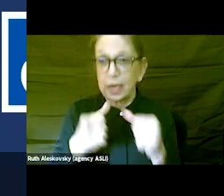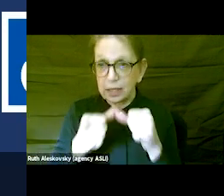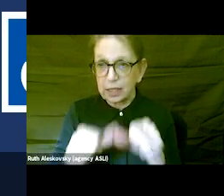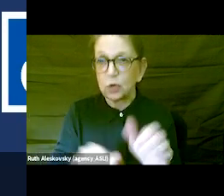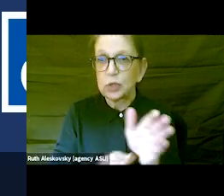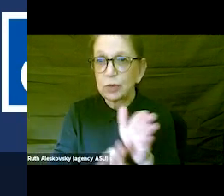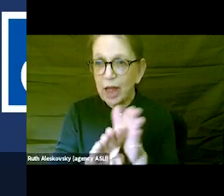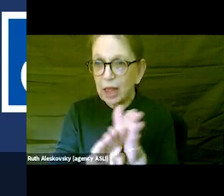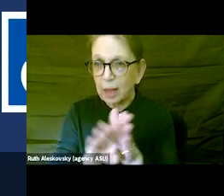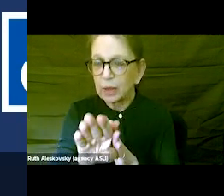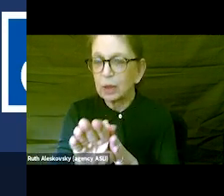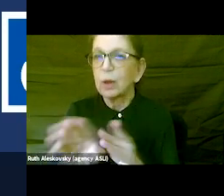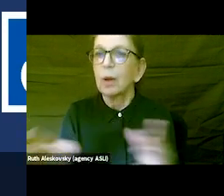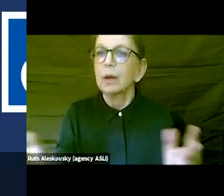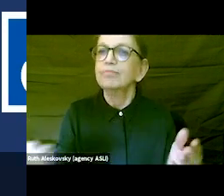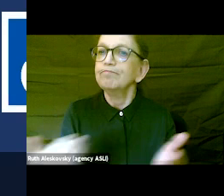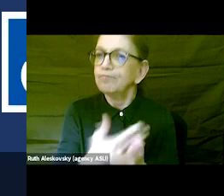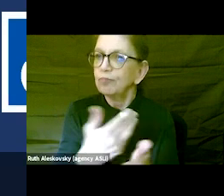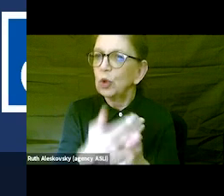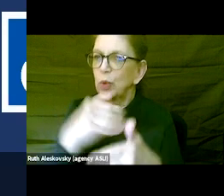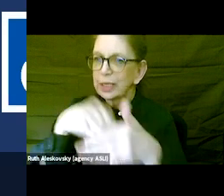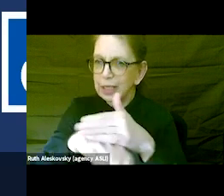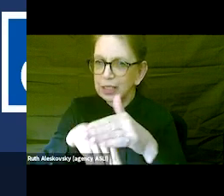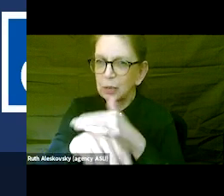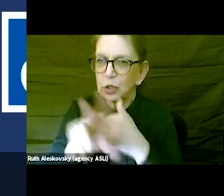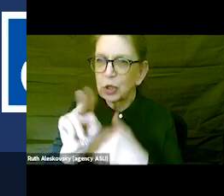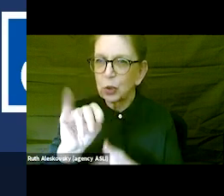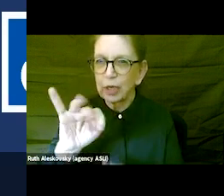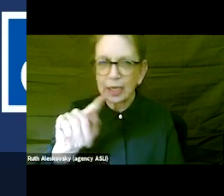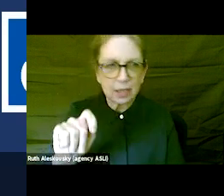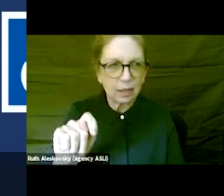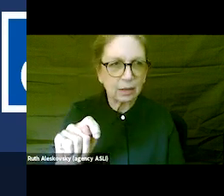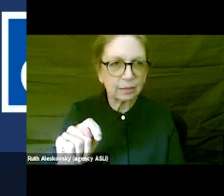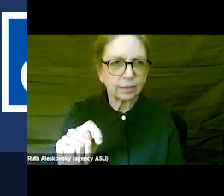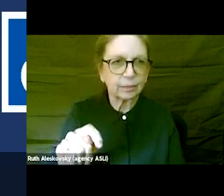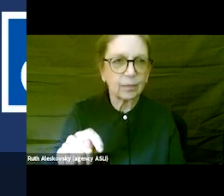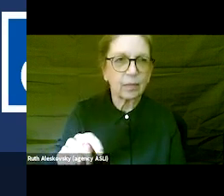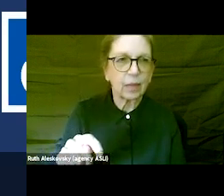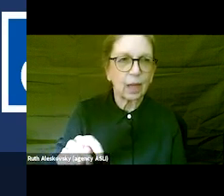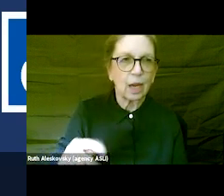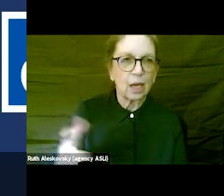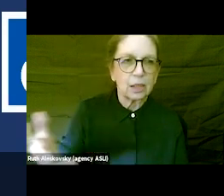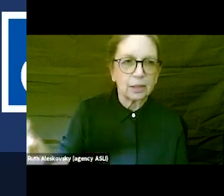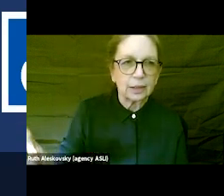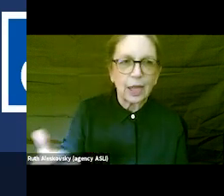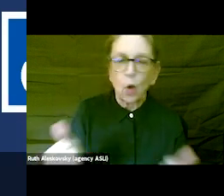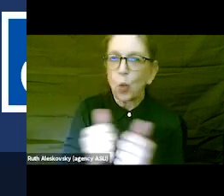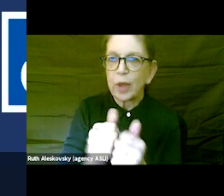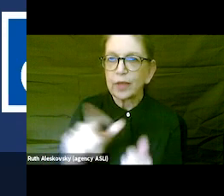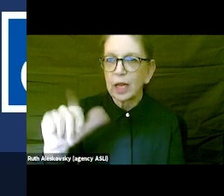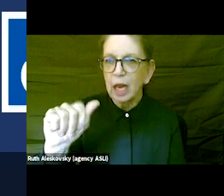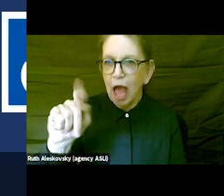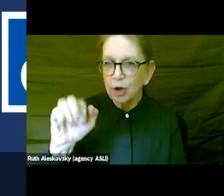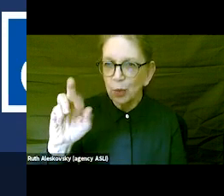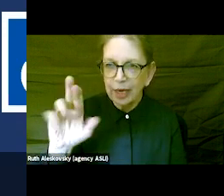new accessible units through the set aside program in the affordable housing lotteries. That breaks down to